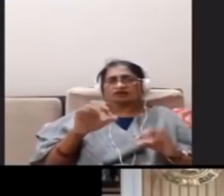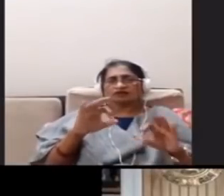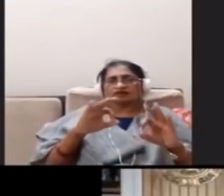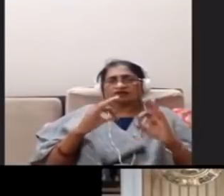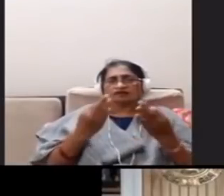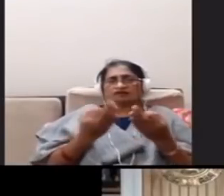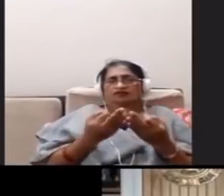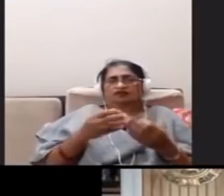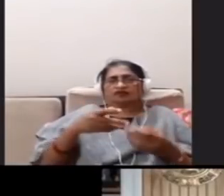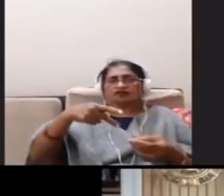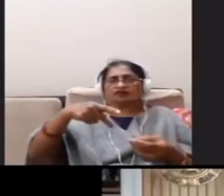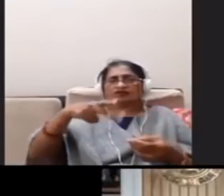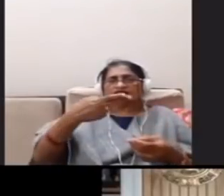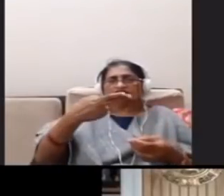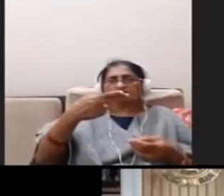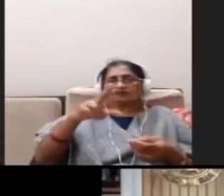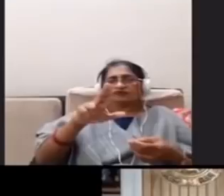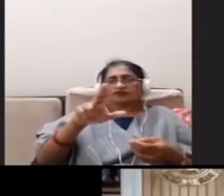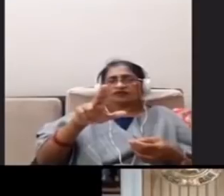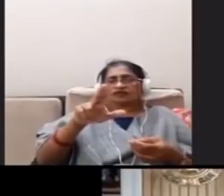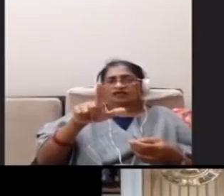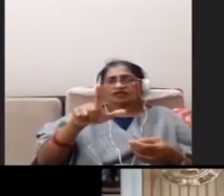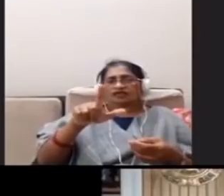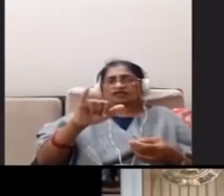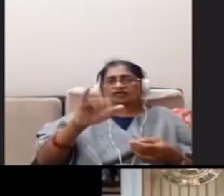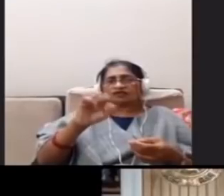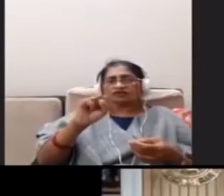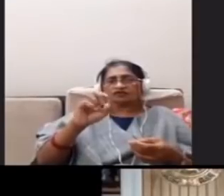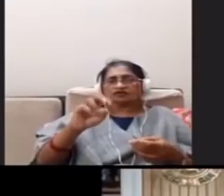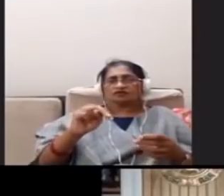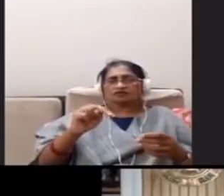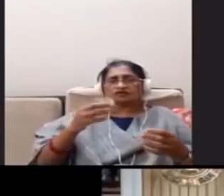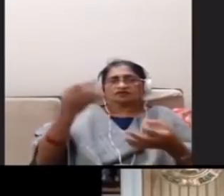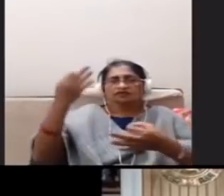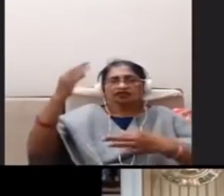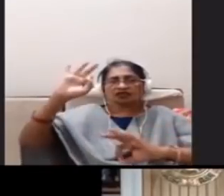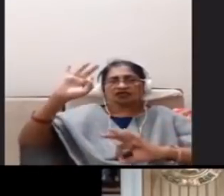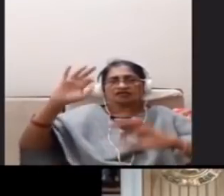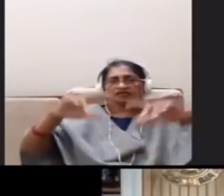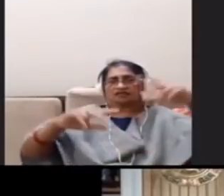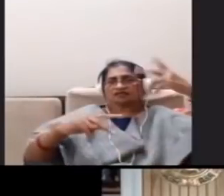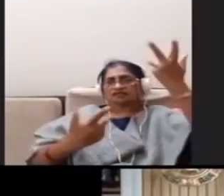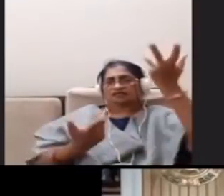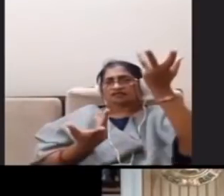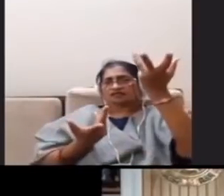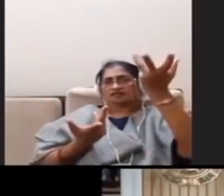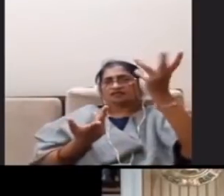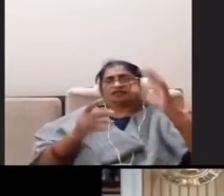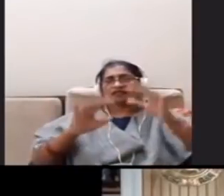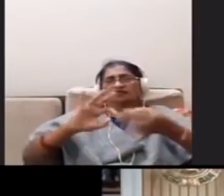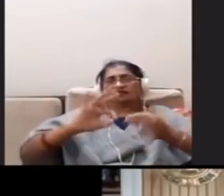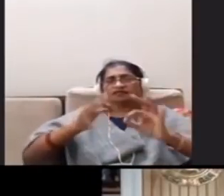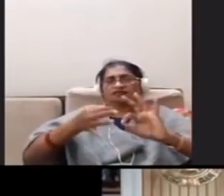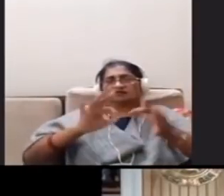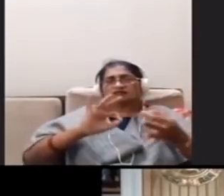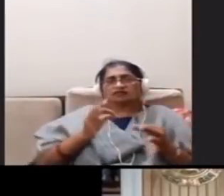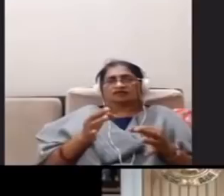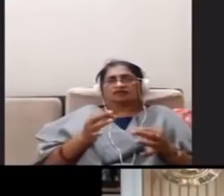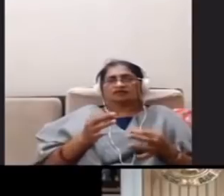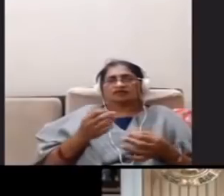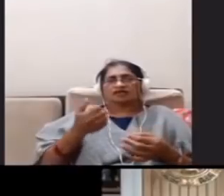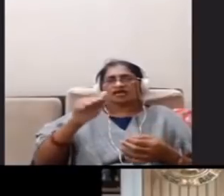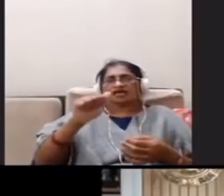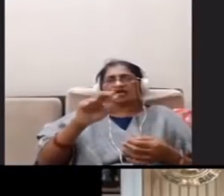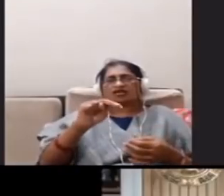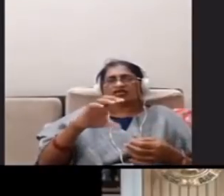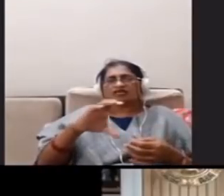and literary scholars. Bala, through her classical dance, strives to interpret ancient philosophical concepts and presents